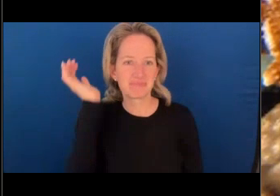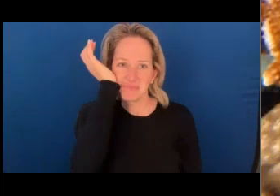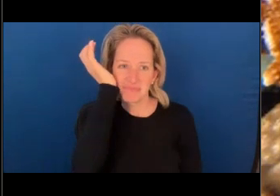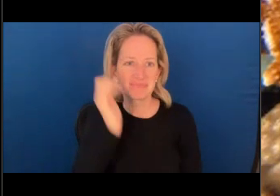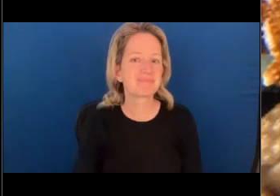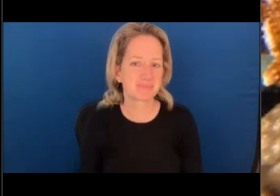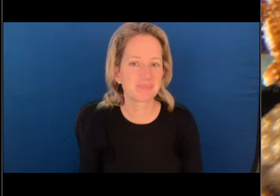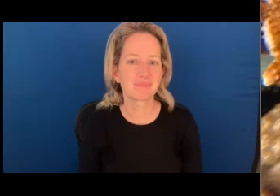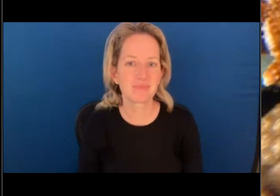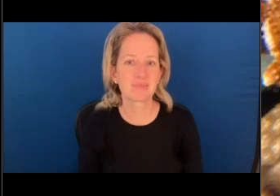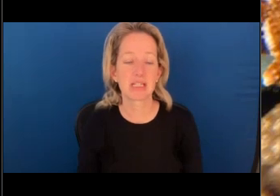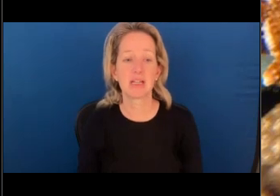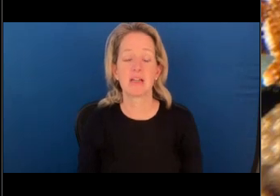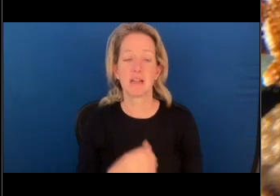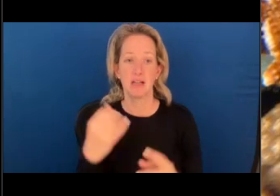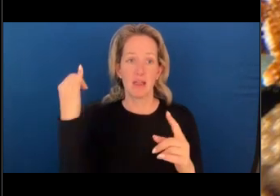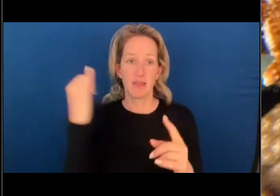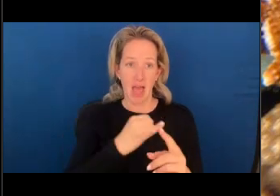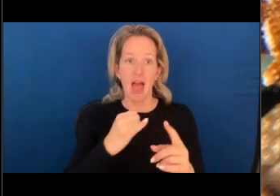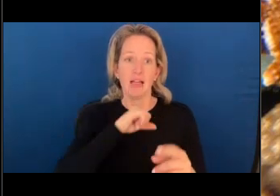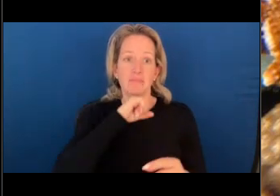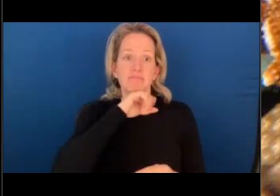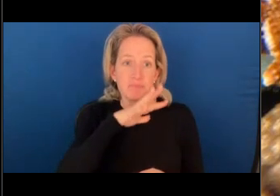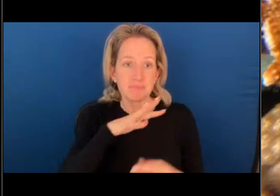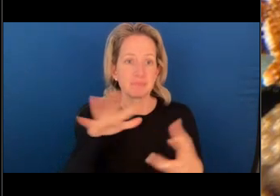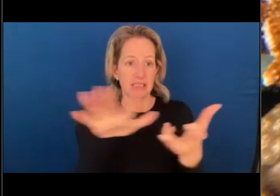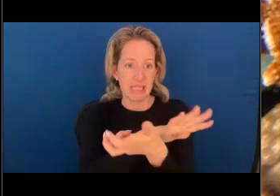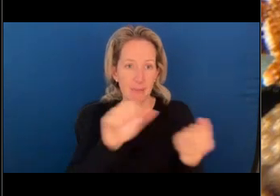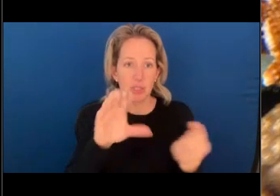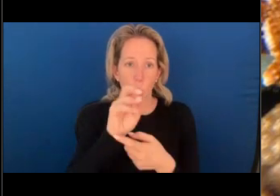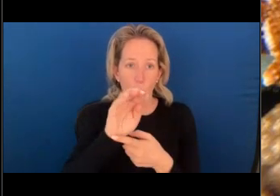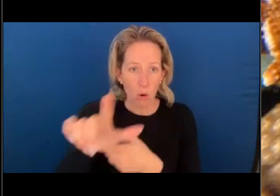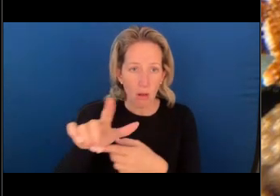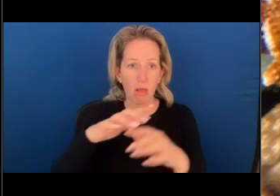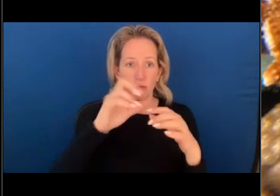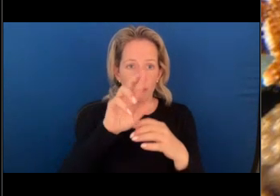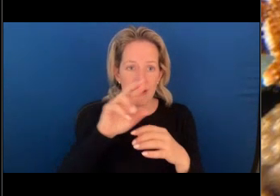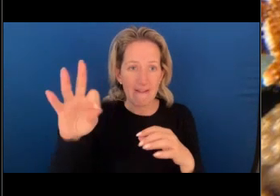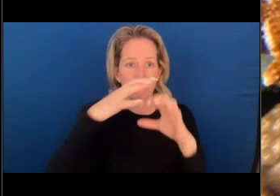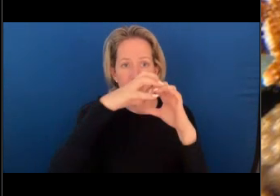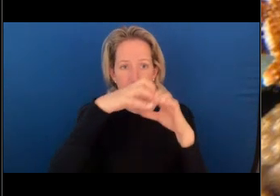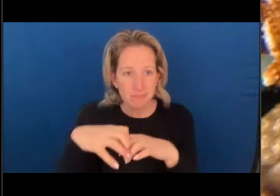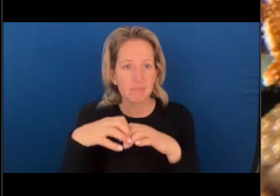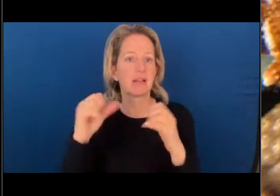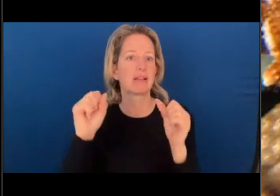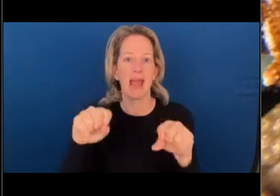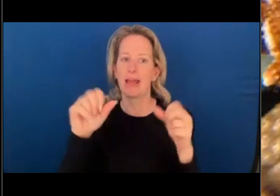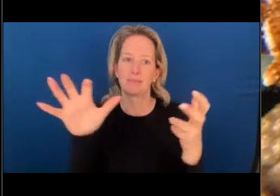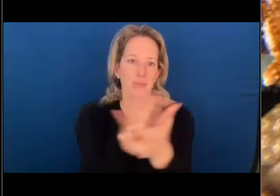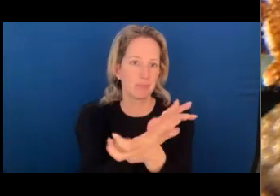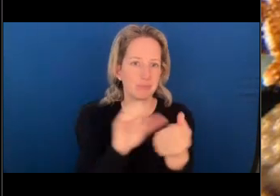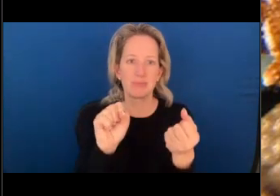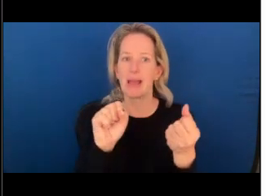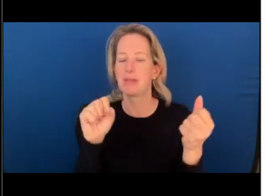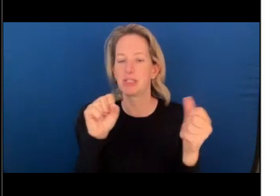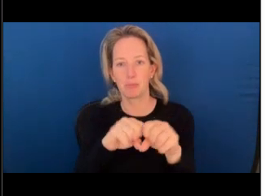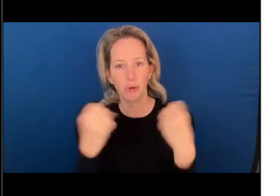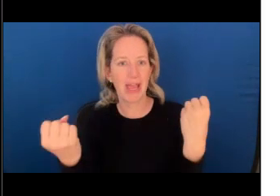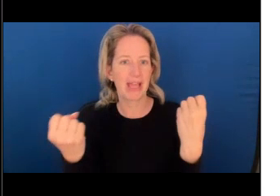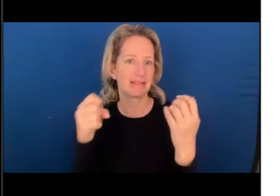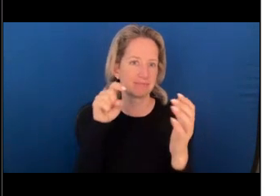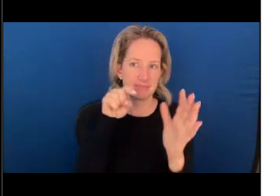It damages coral reefs. It can break and smother and kill the reefs. Next slide. I'm sure all of you know all